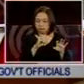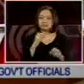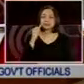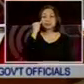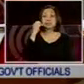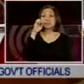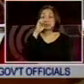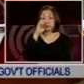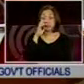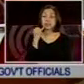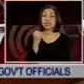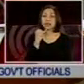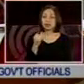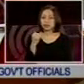this